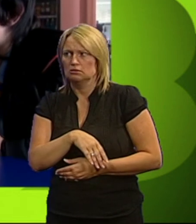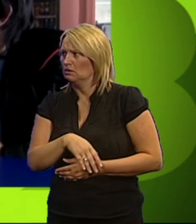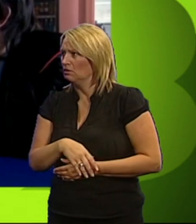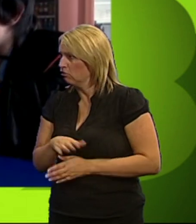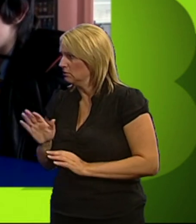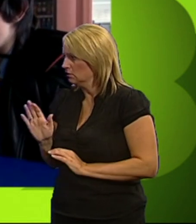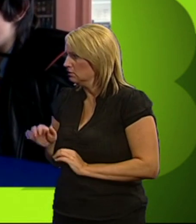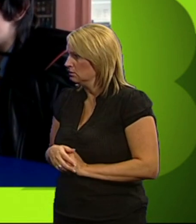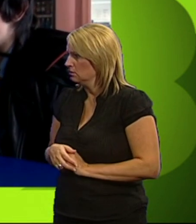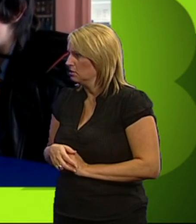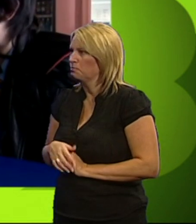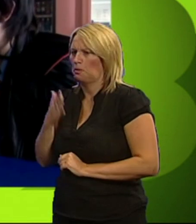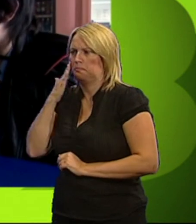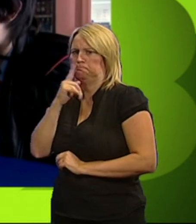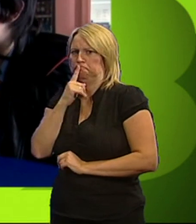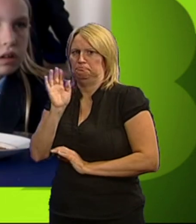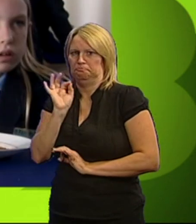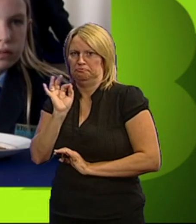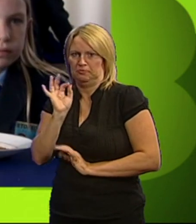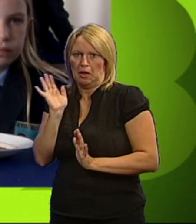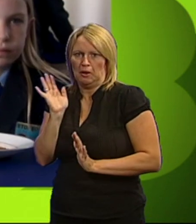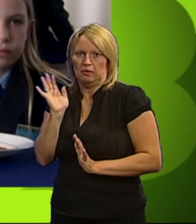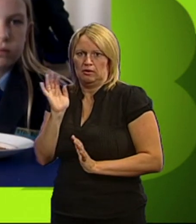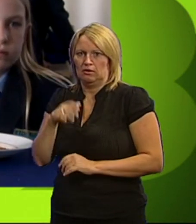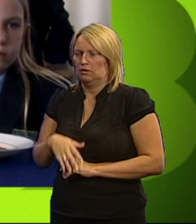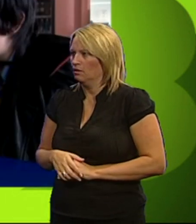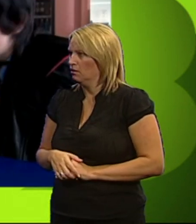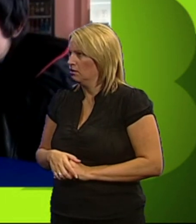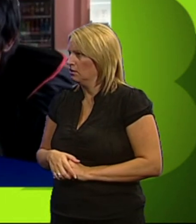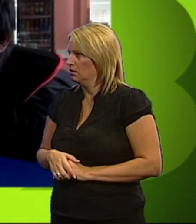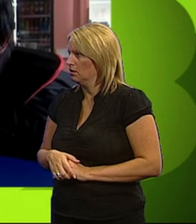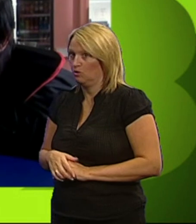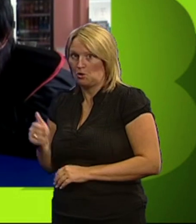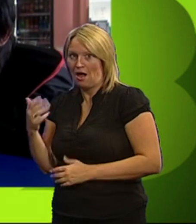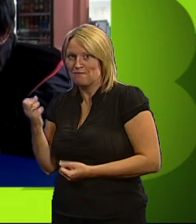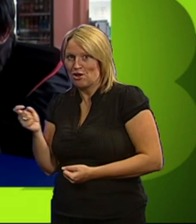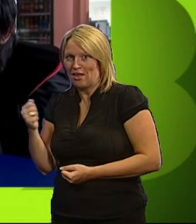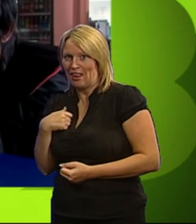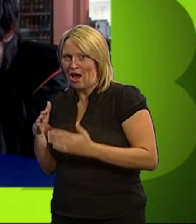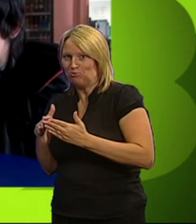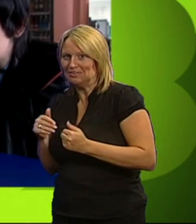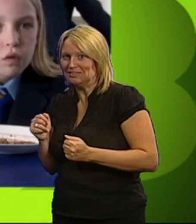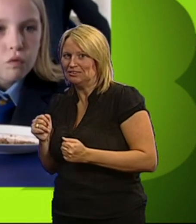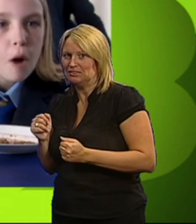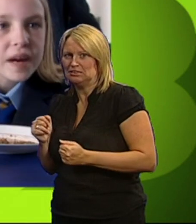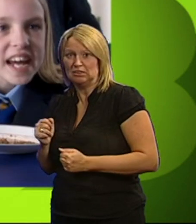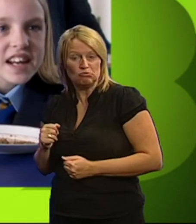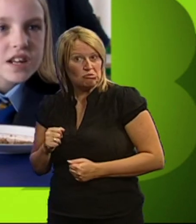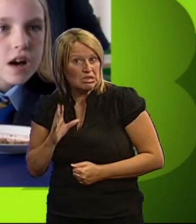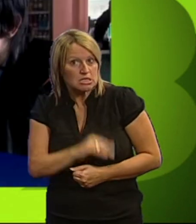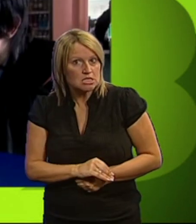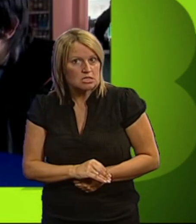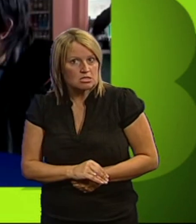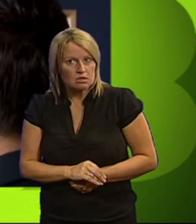Oh, right, yeah. Mum's a word. Absolutely. But it's so cool having her living at ours.